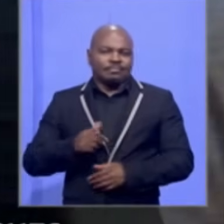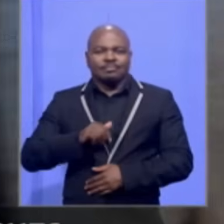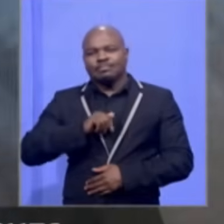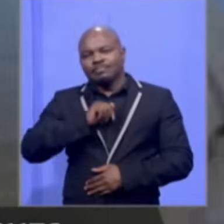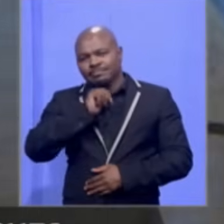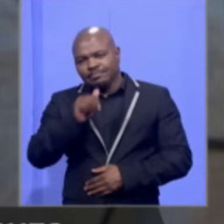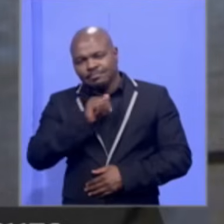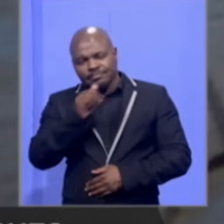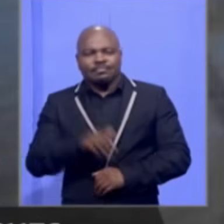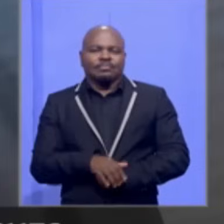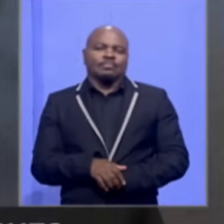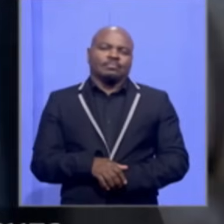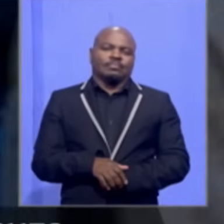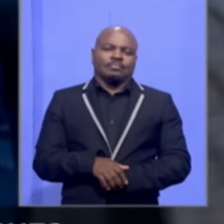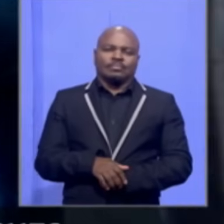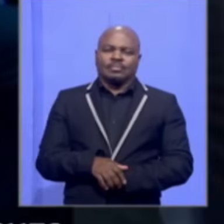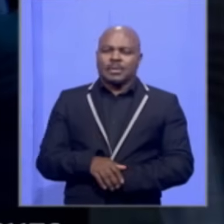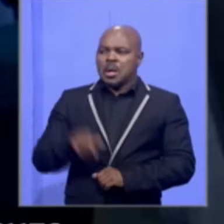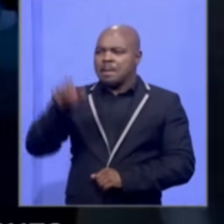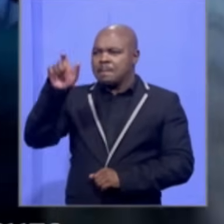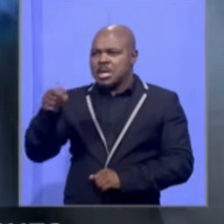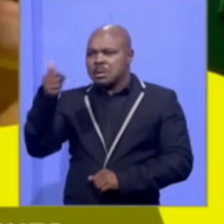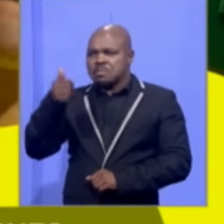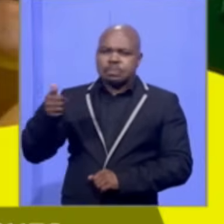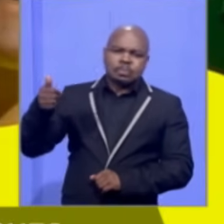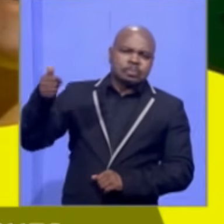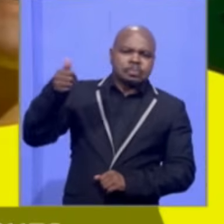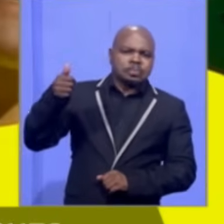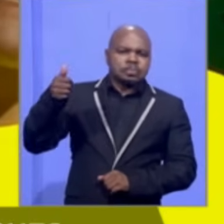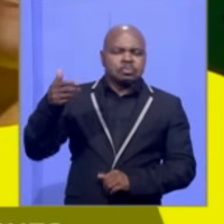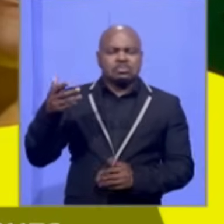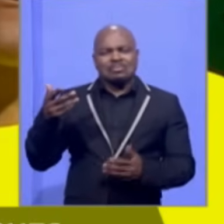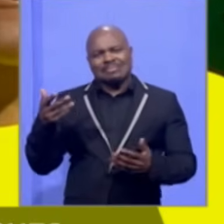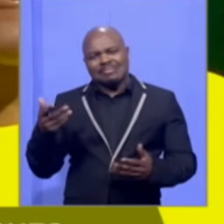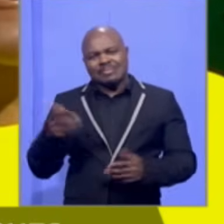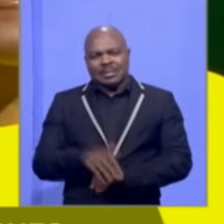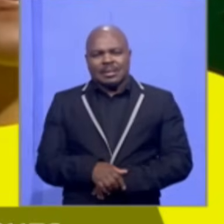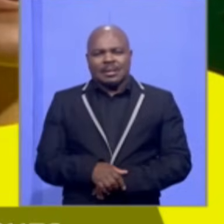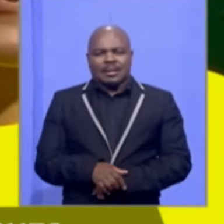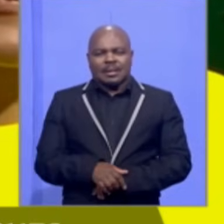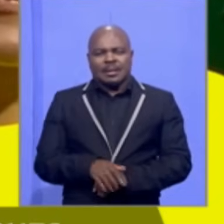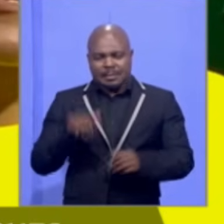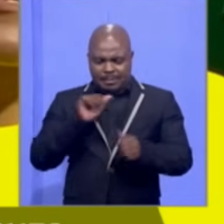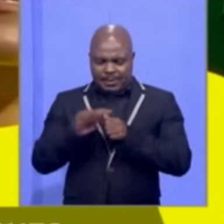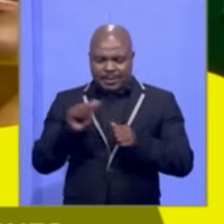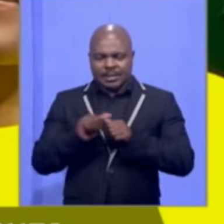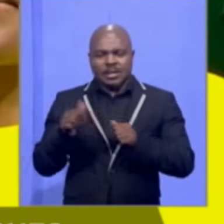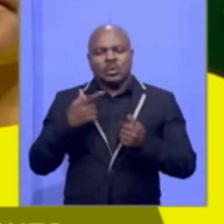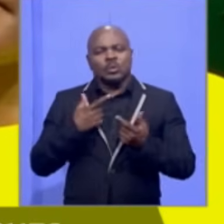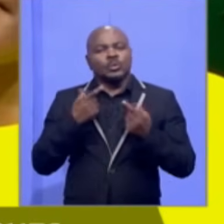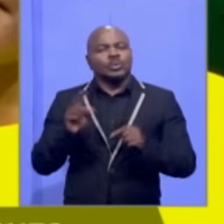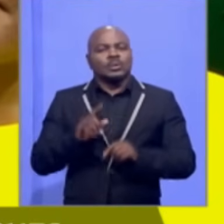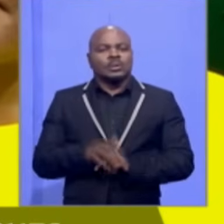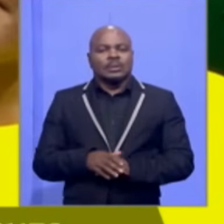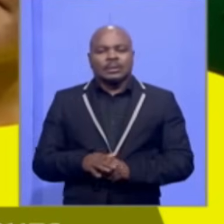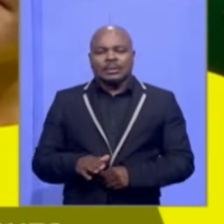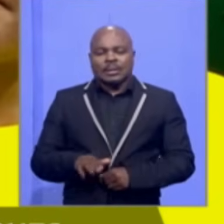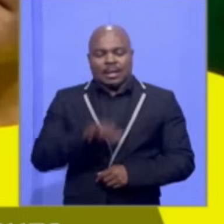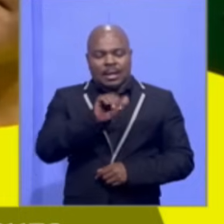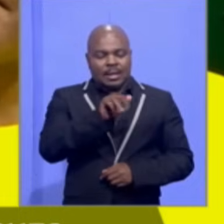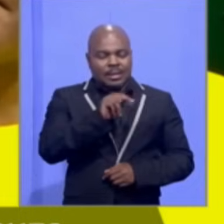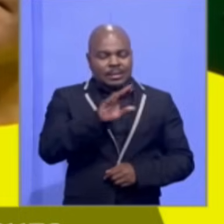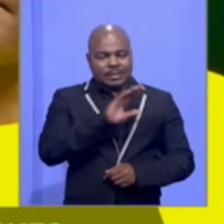irregardless of your status. I think let's allow the DC of